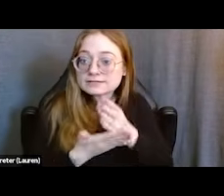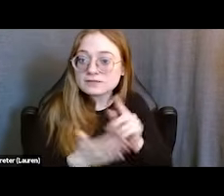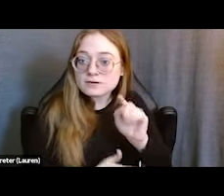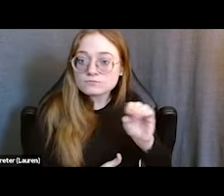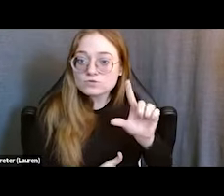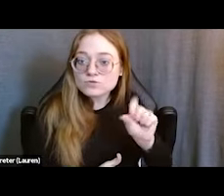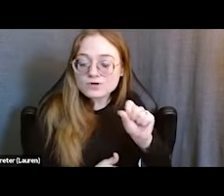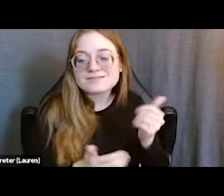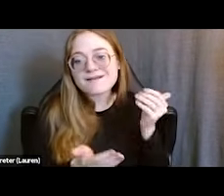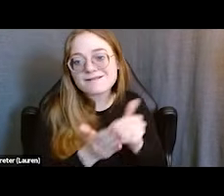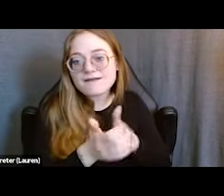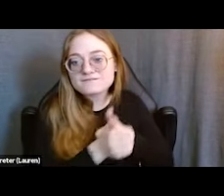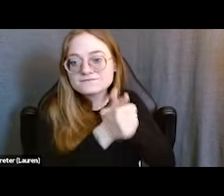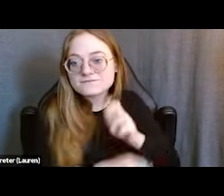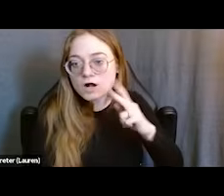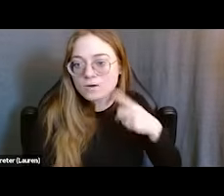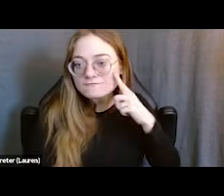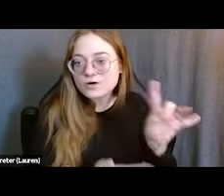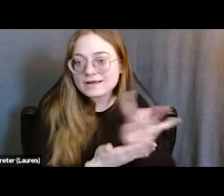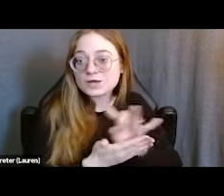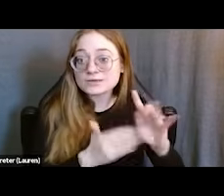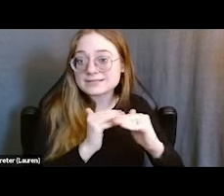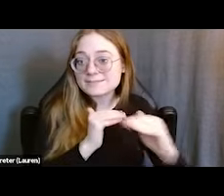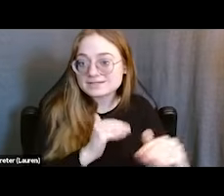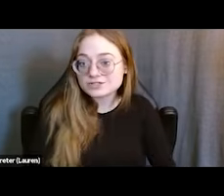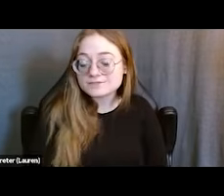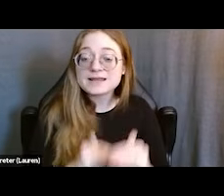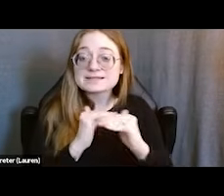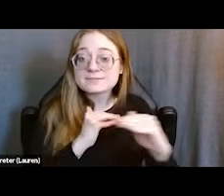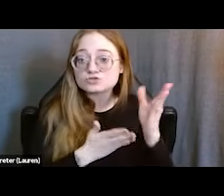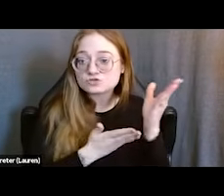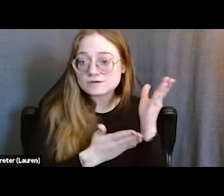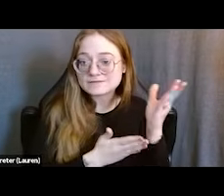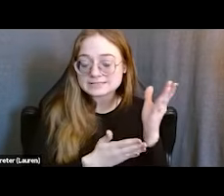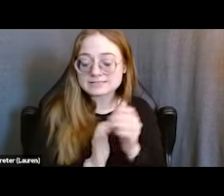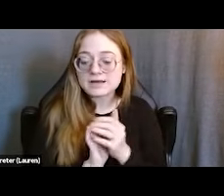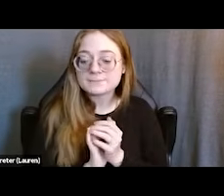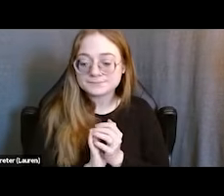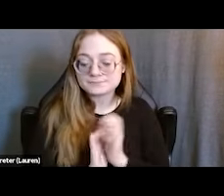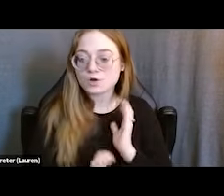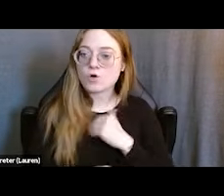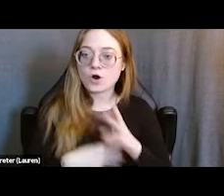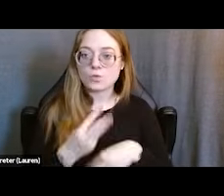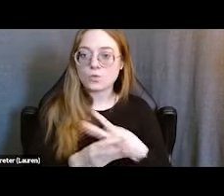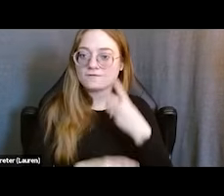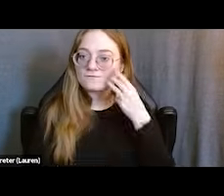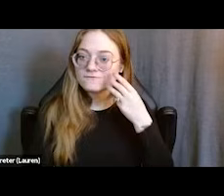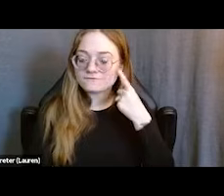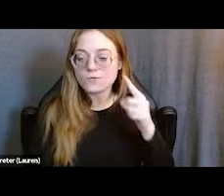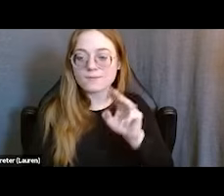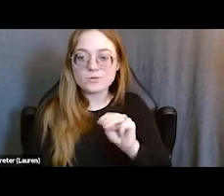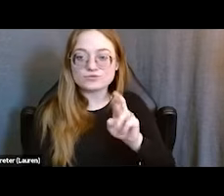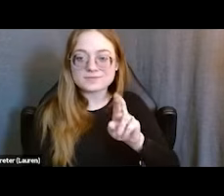weeks of stabilization. The stabilization services in our world of mobile response and stabilization